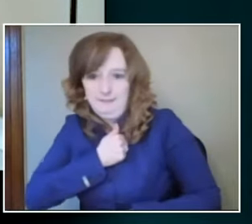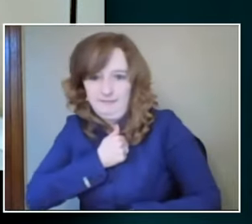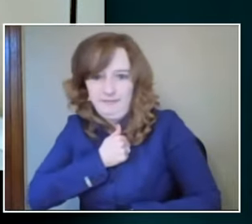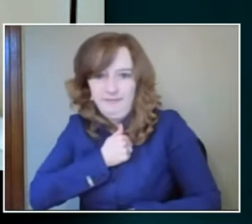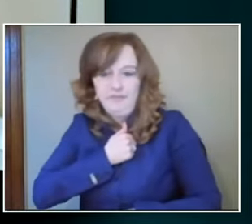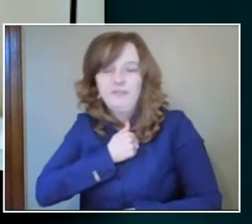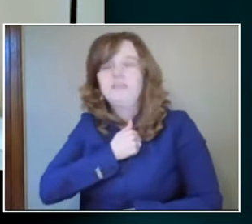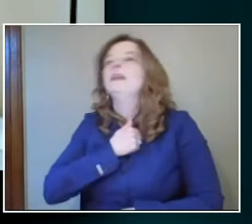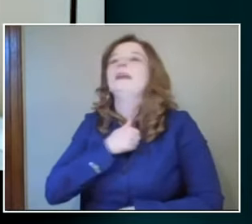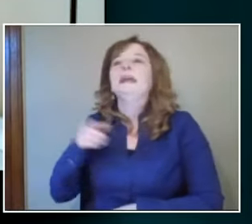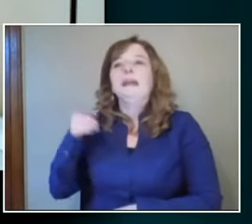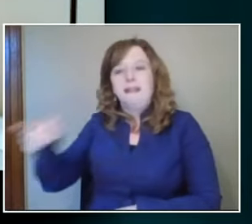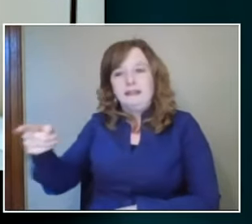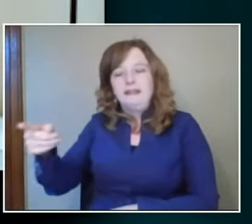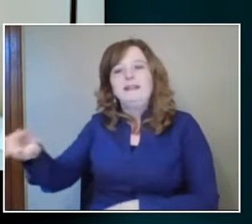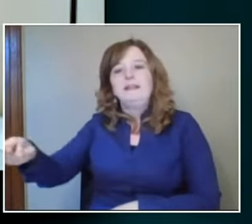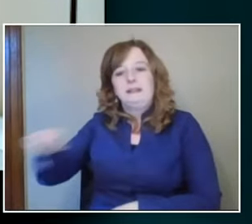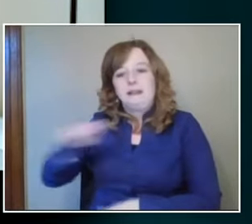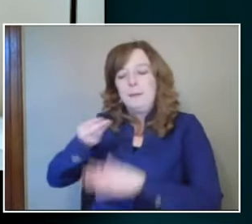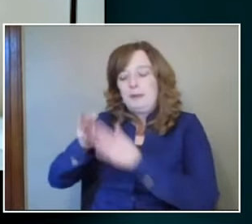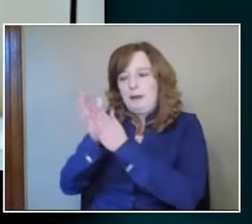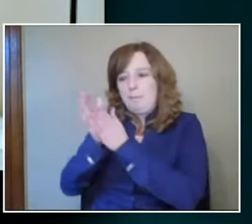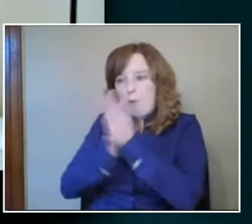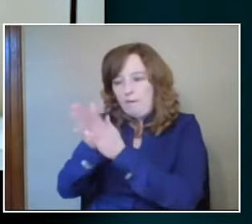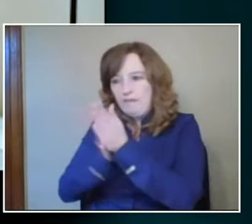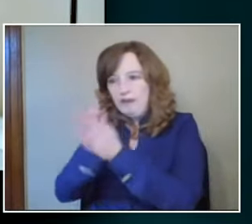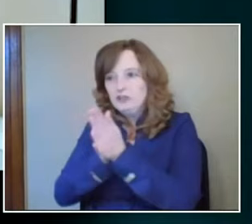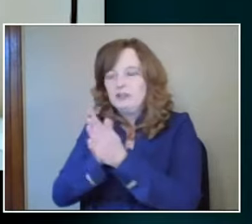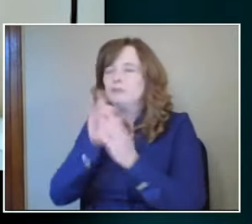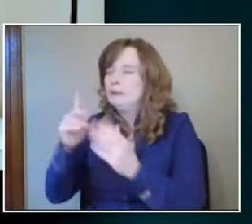that motivation, and he truly, truly inspired me.